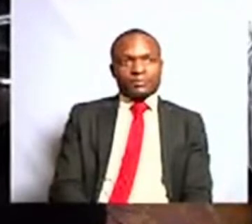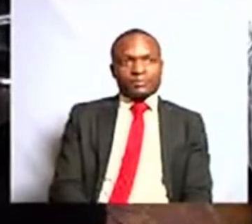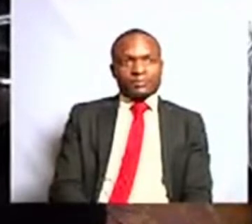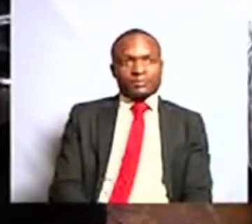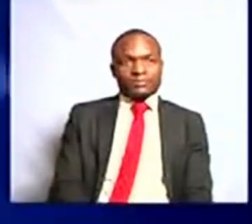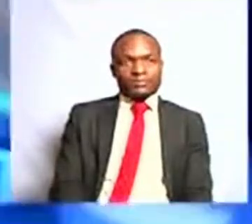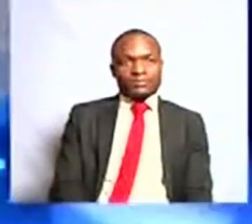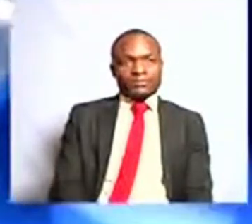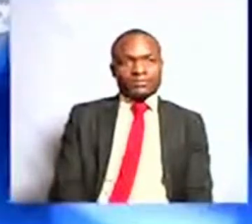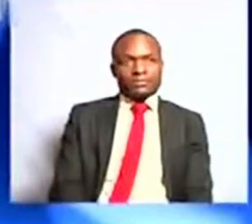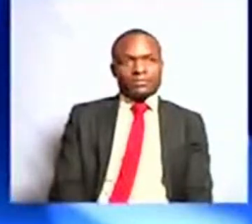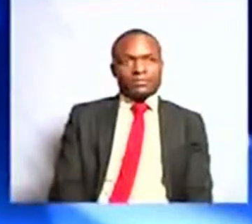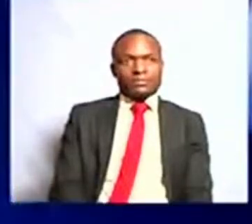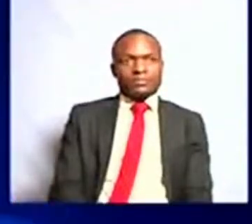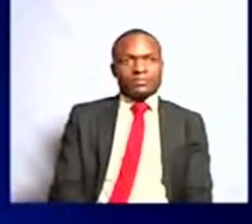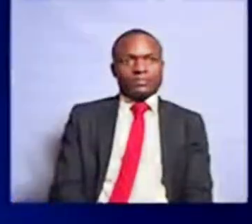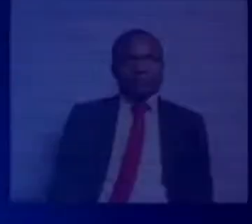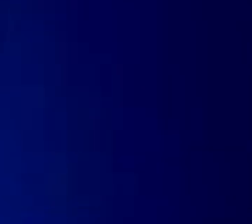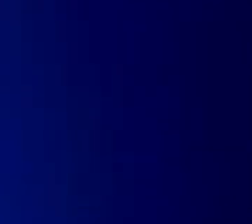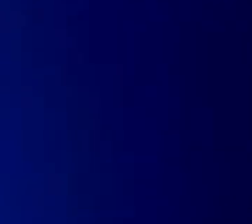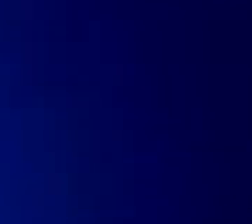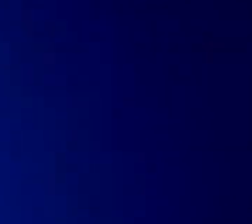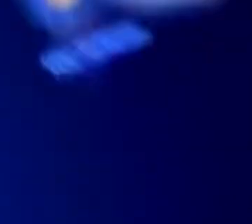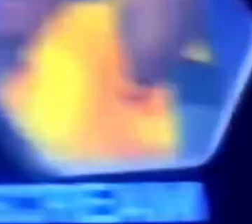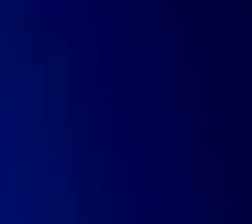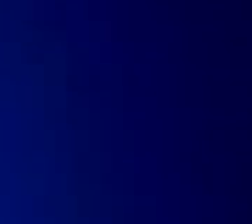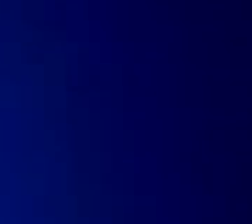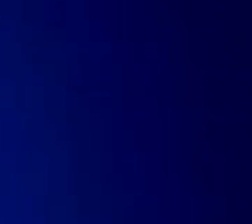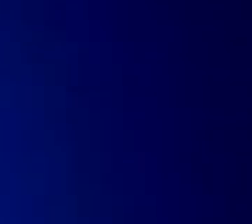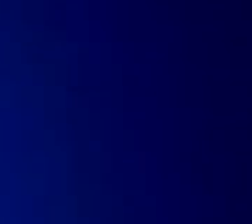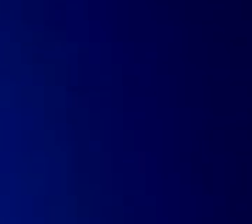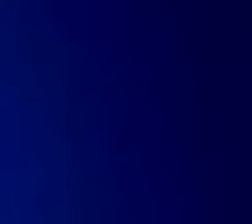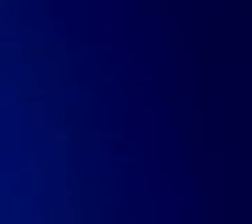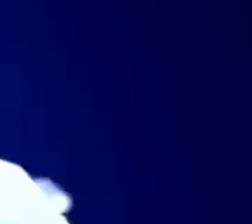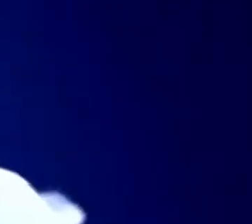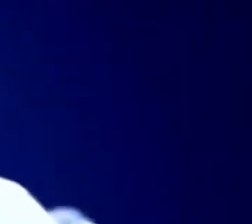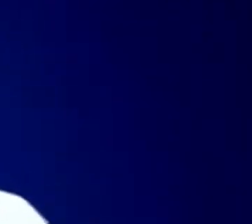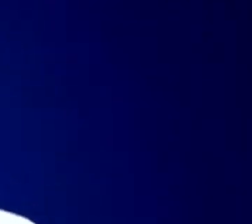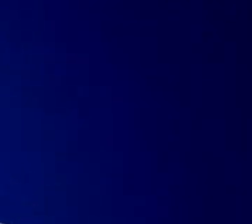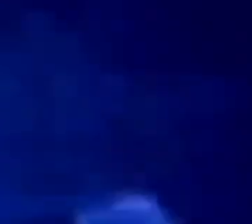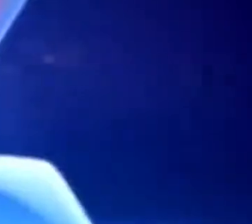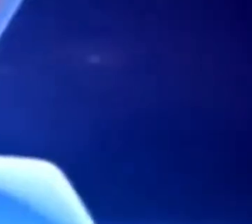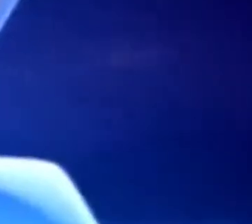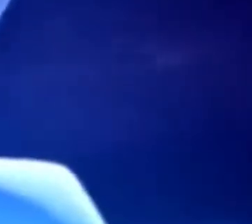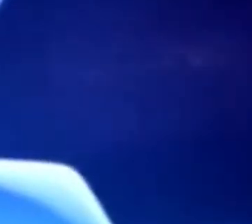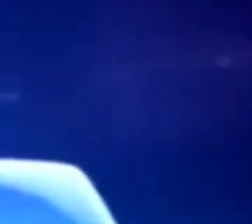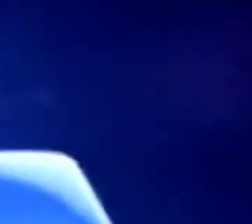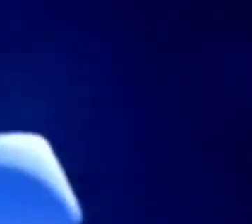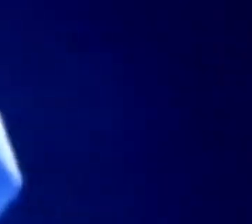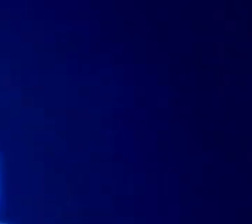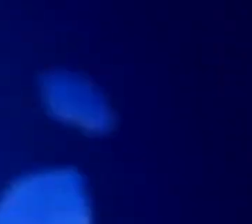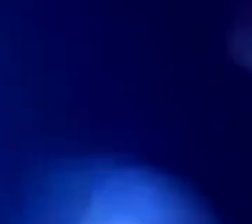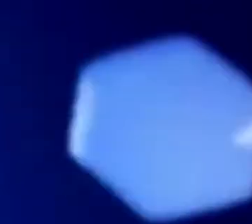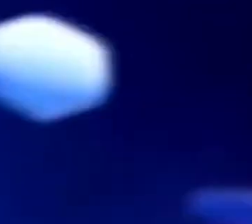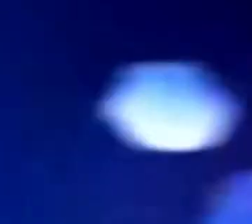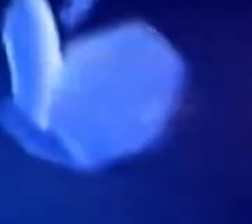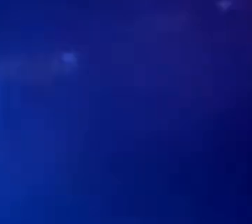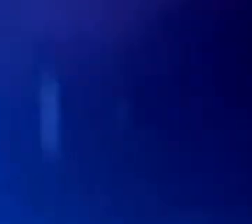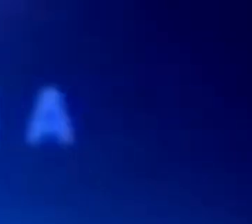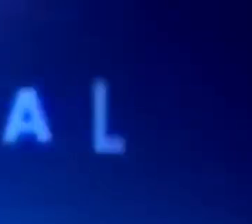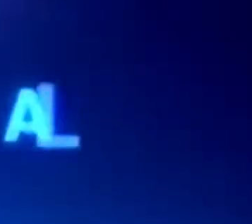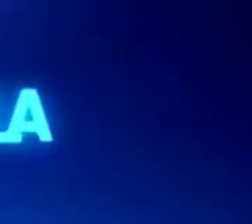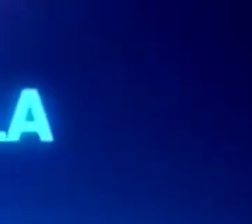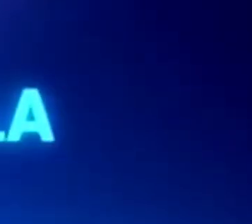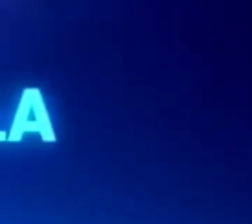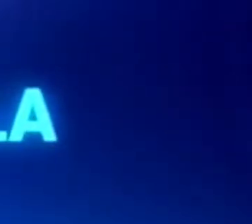you sing, you shout, you cheer, you scream, you laugh, and you cry. You